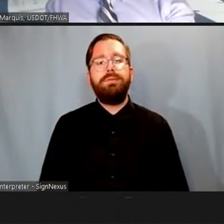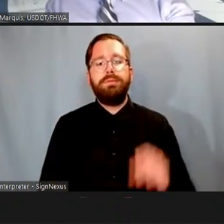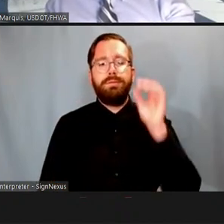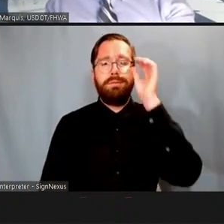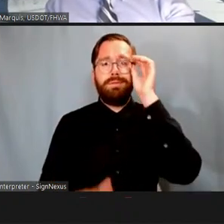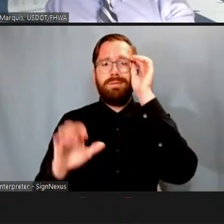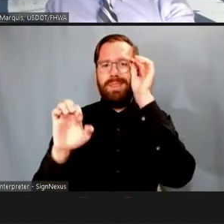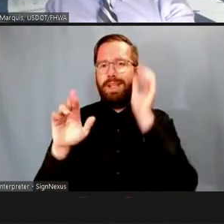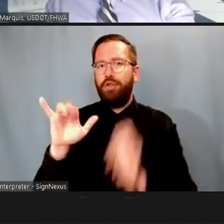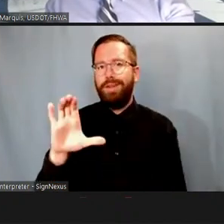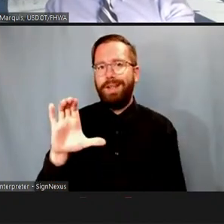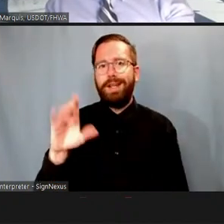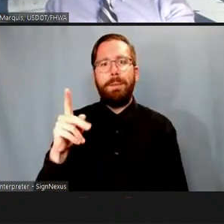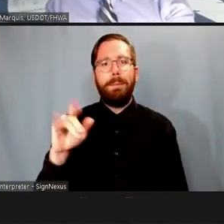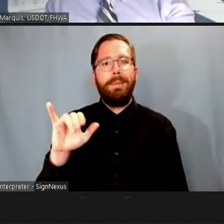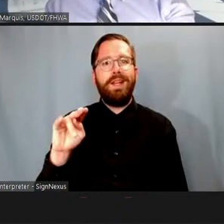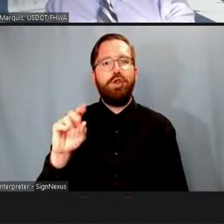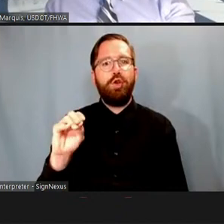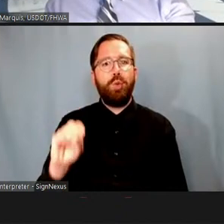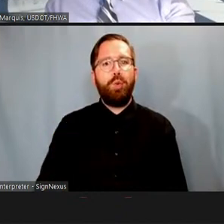eric pinto